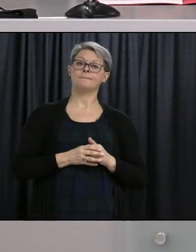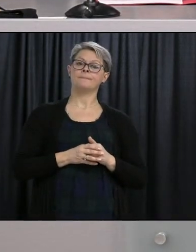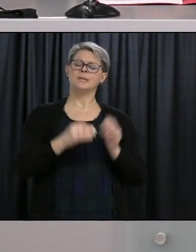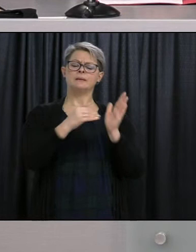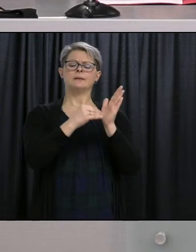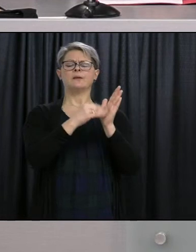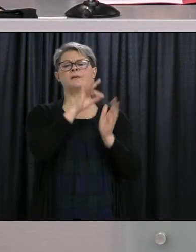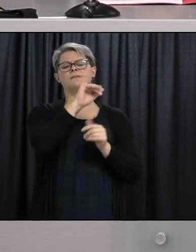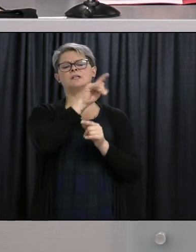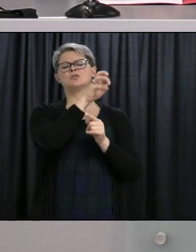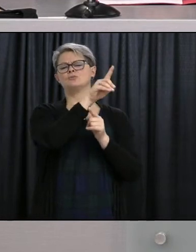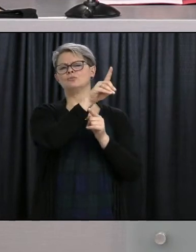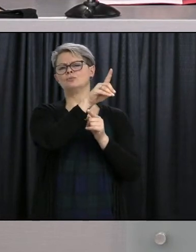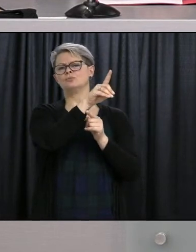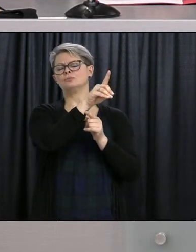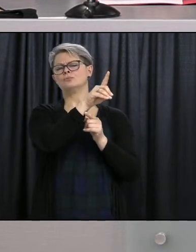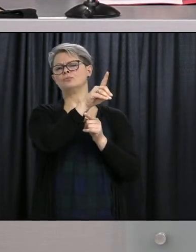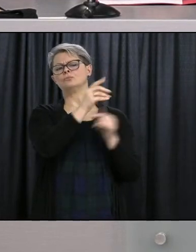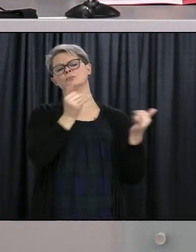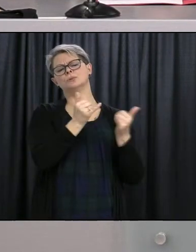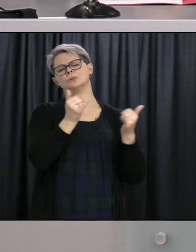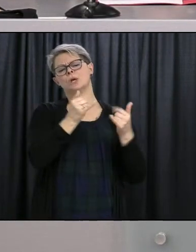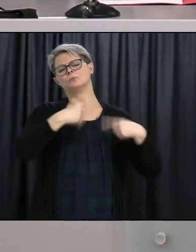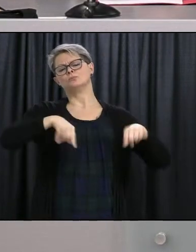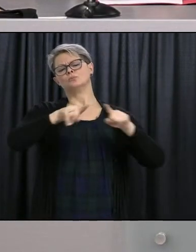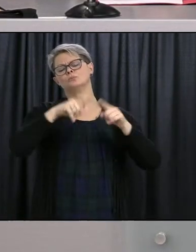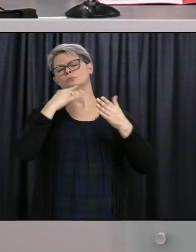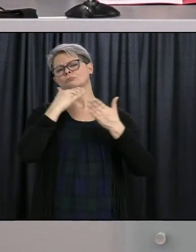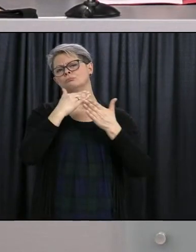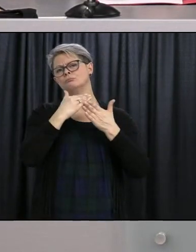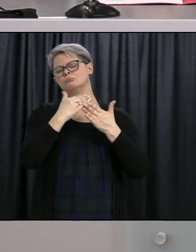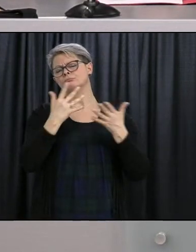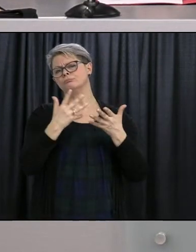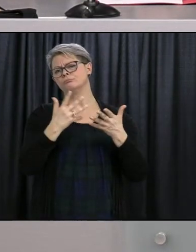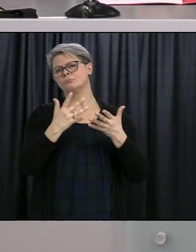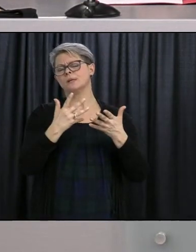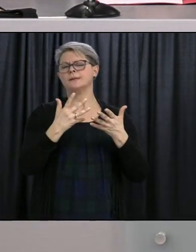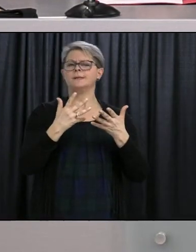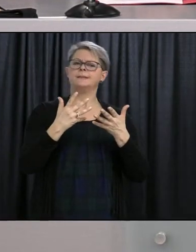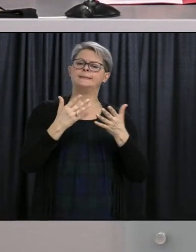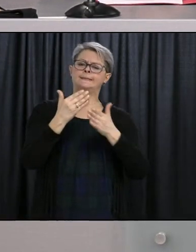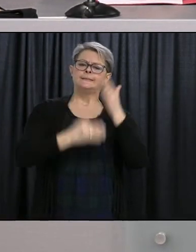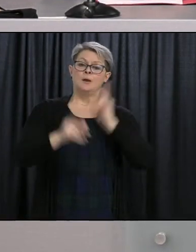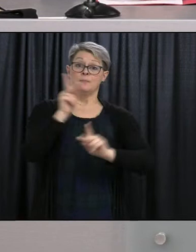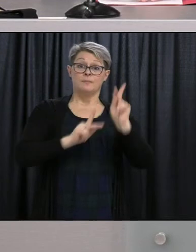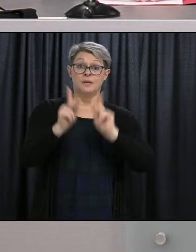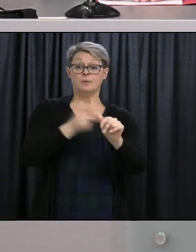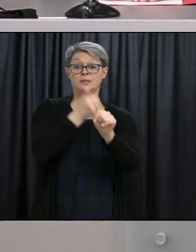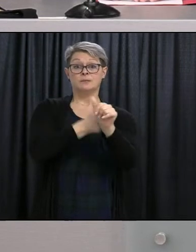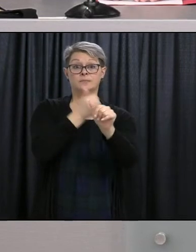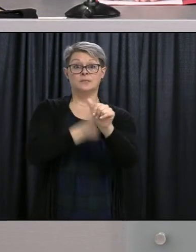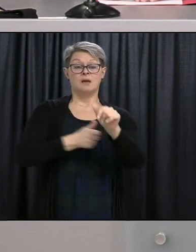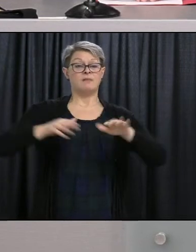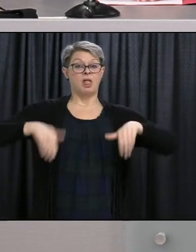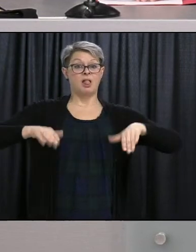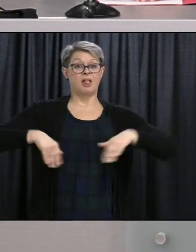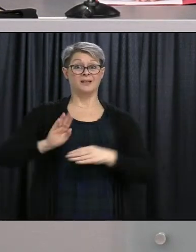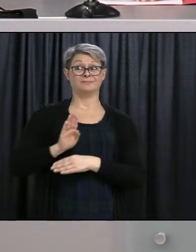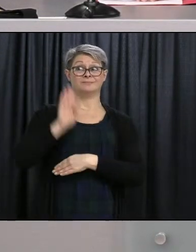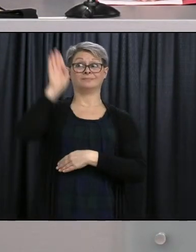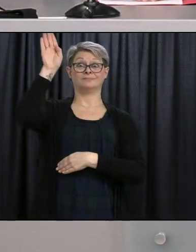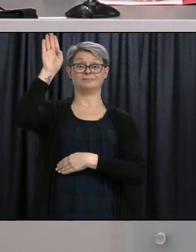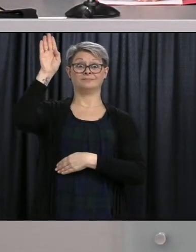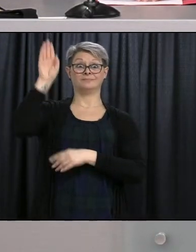Dr. Fitzgerald, we've talked about today about how some of these people just did not come forward, or there